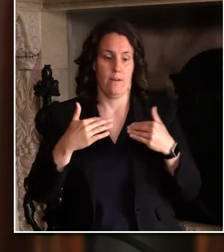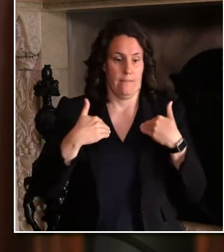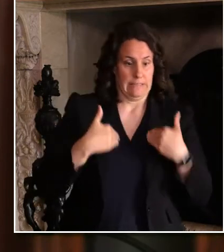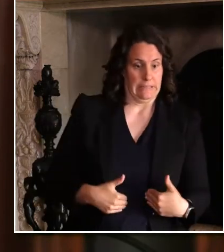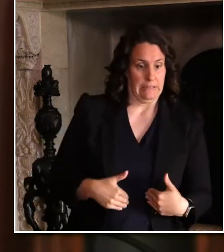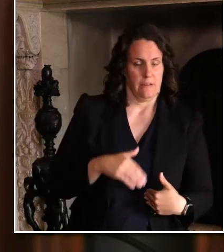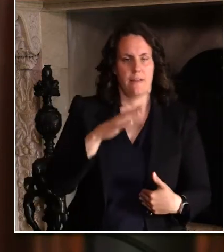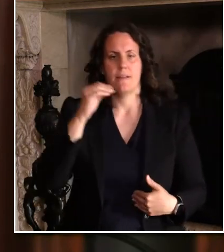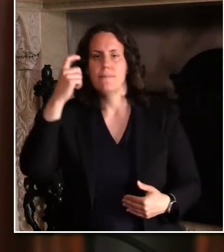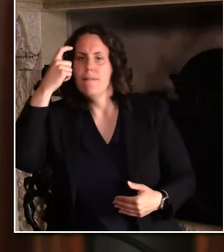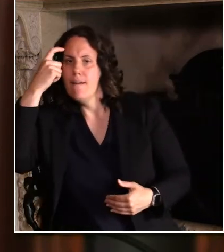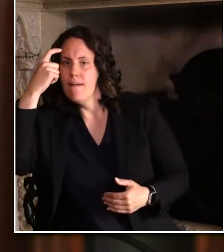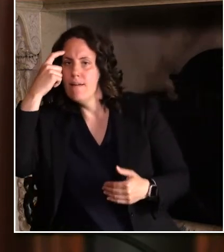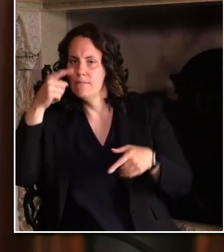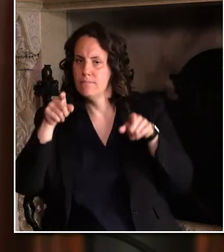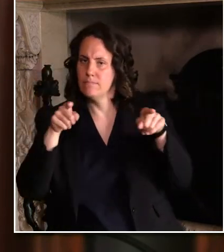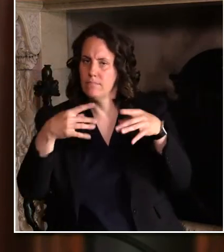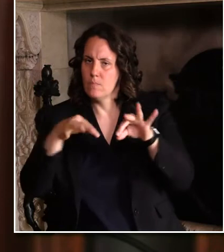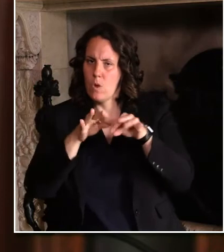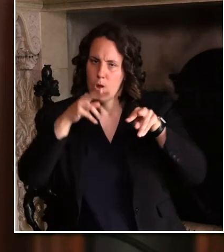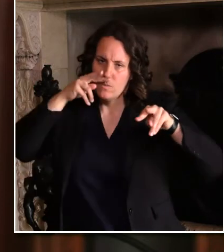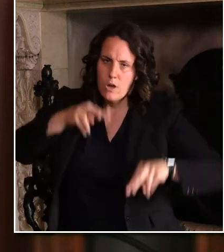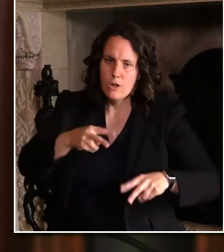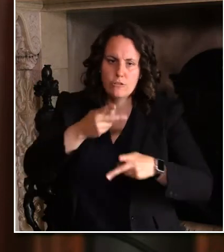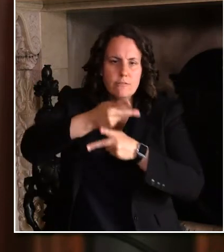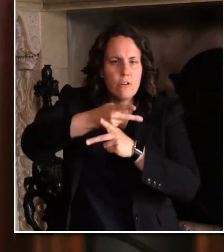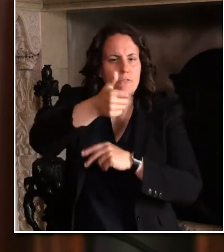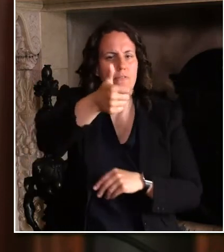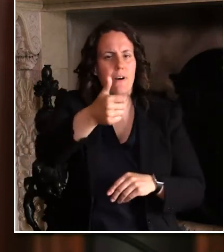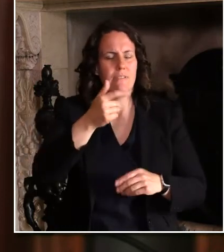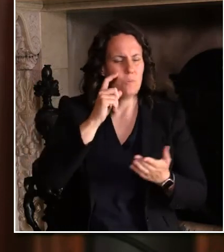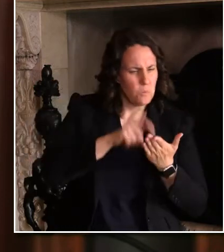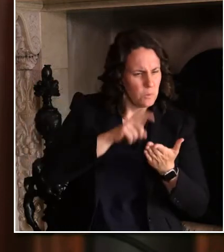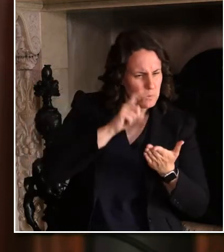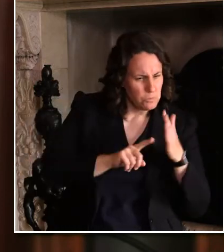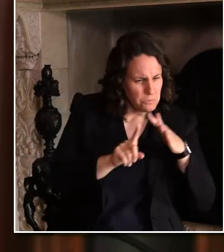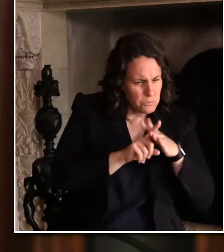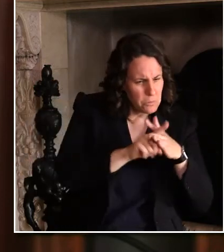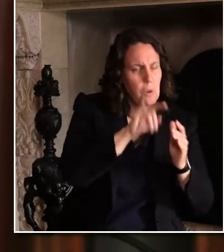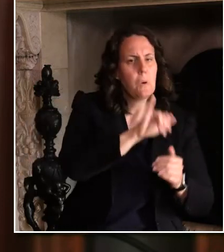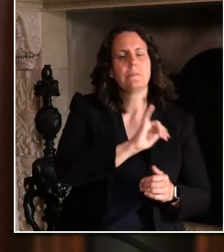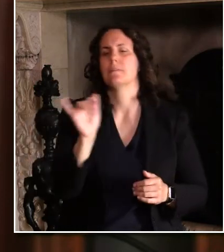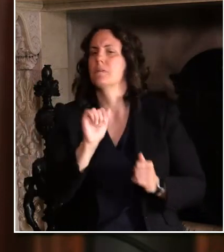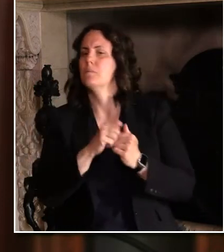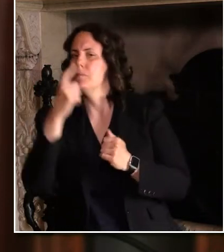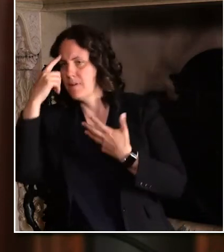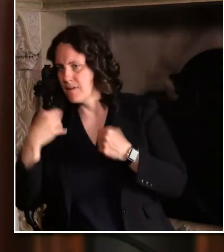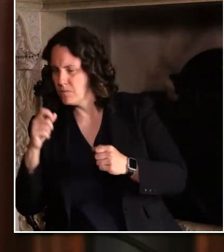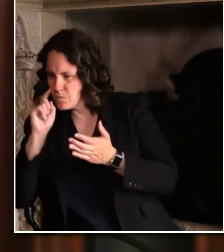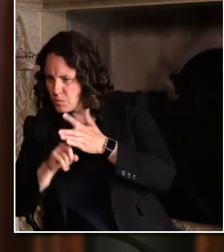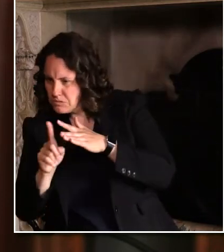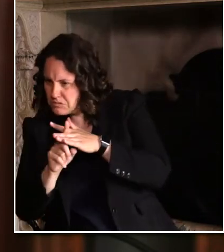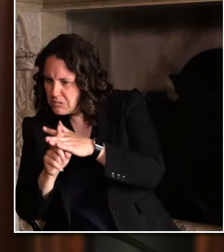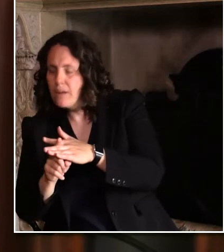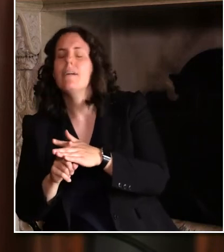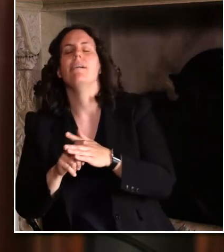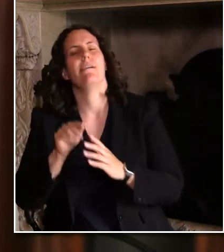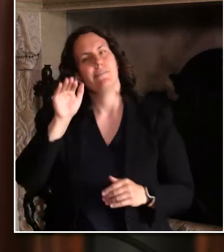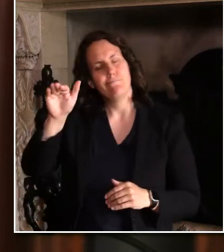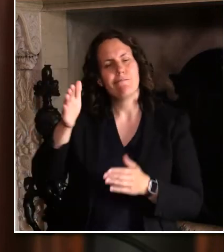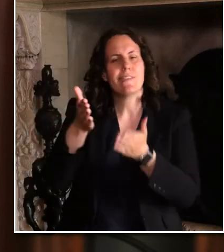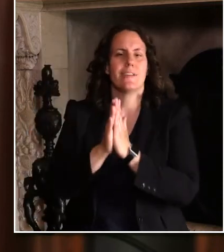okay to ask for help. So I'll end today with an update on the numbers and a couple of reminders. Here's where we stand. We